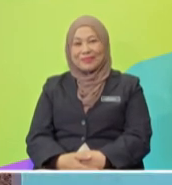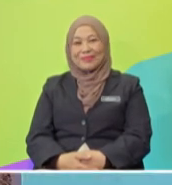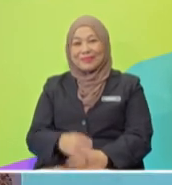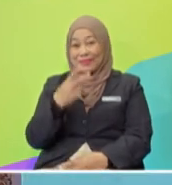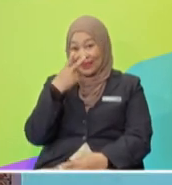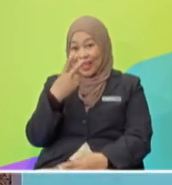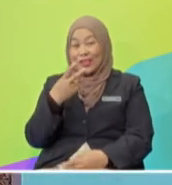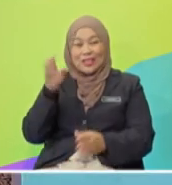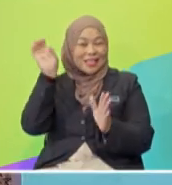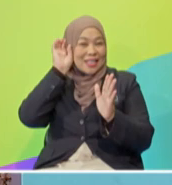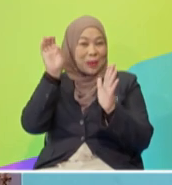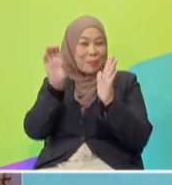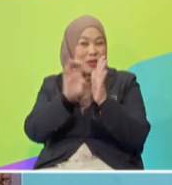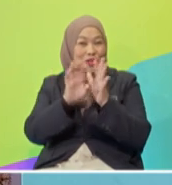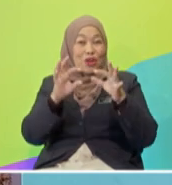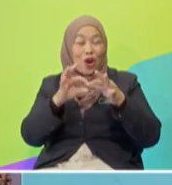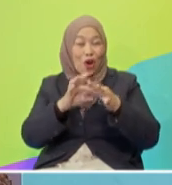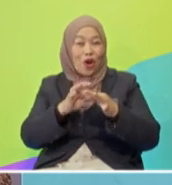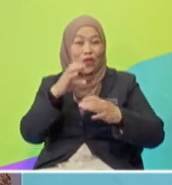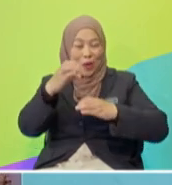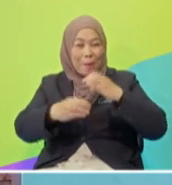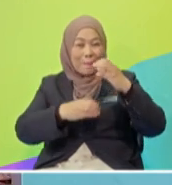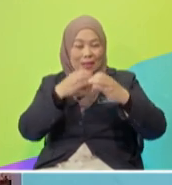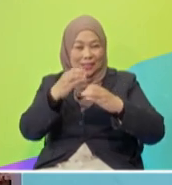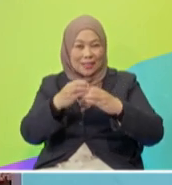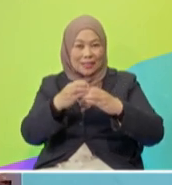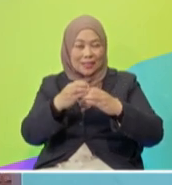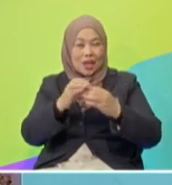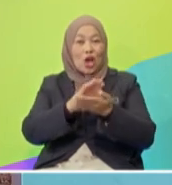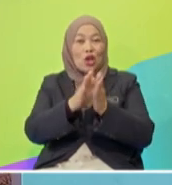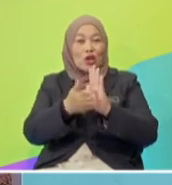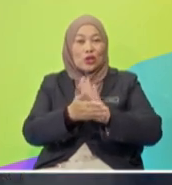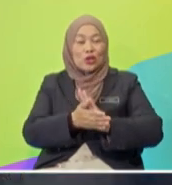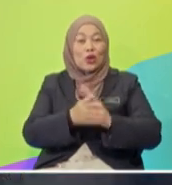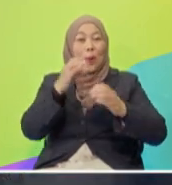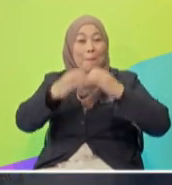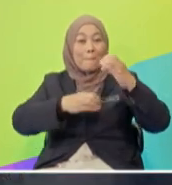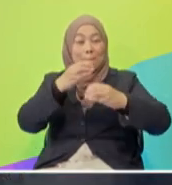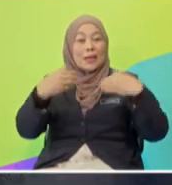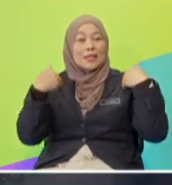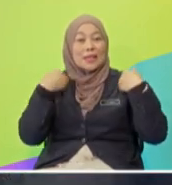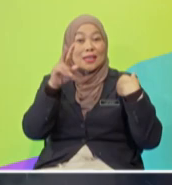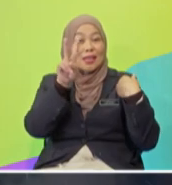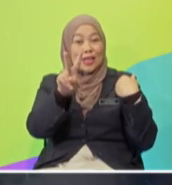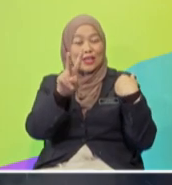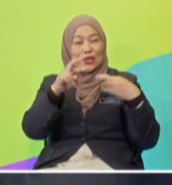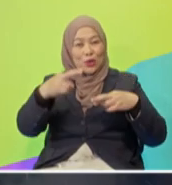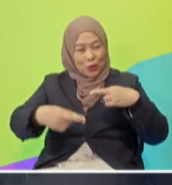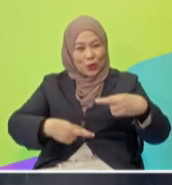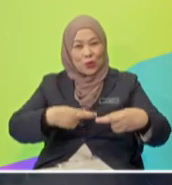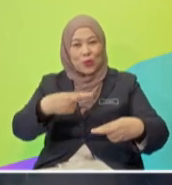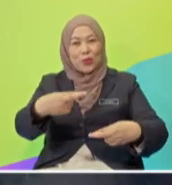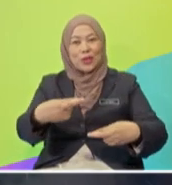Good job, everyone. So, bicycle has how many wheels? Two wheels, teacher. Two wheels. Okay.